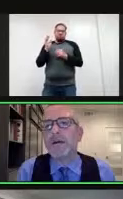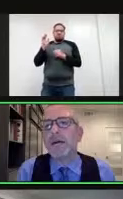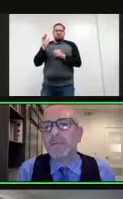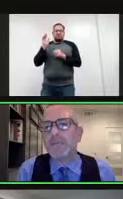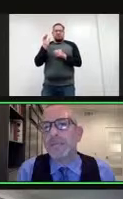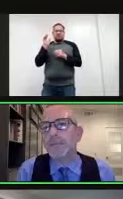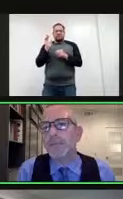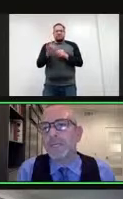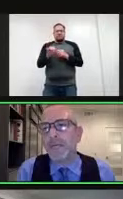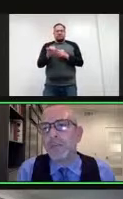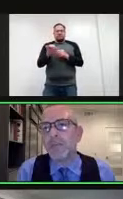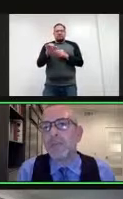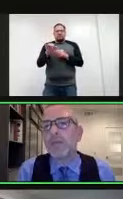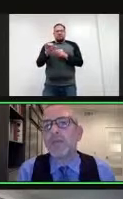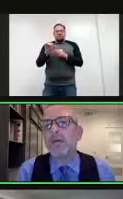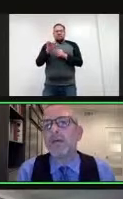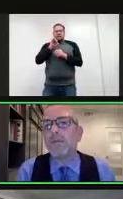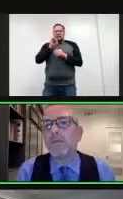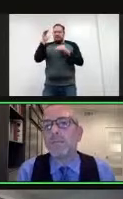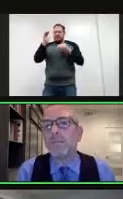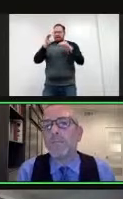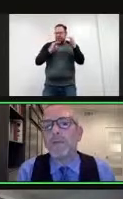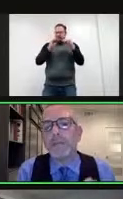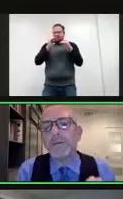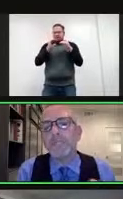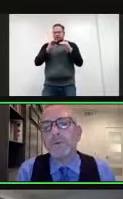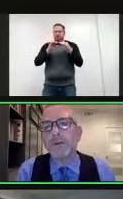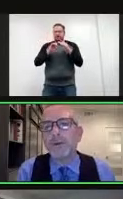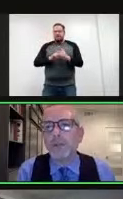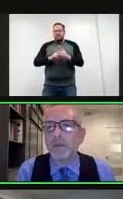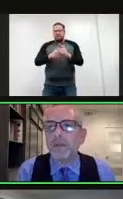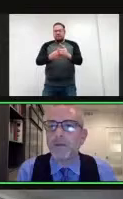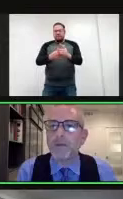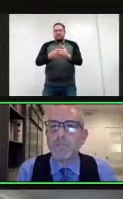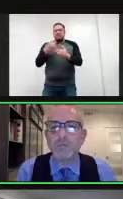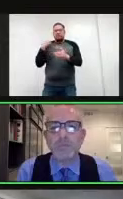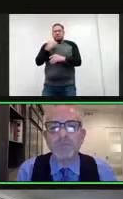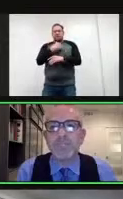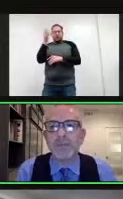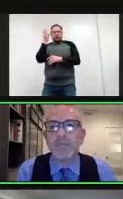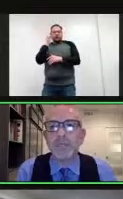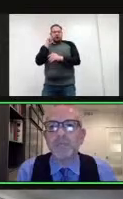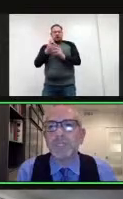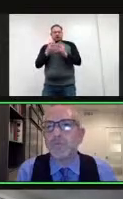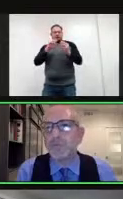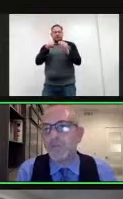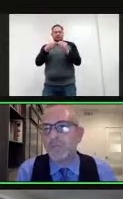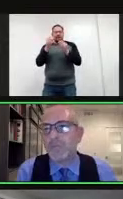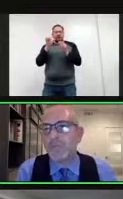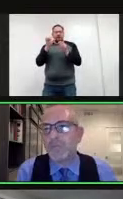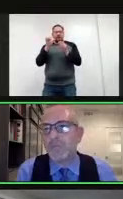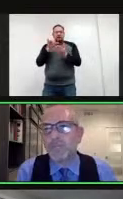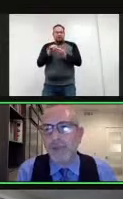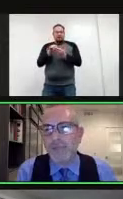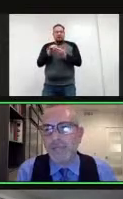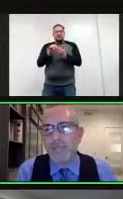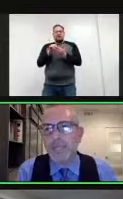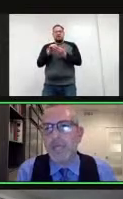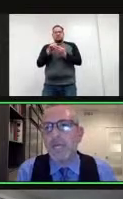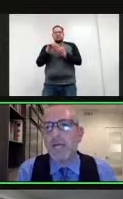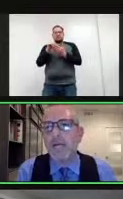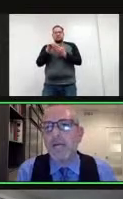a uneven implementation. One of the areas where we heard a lot about that was with respect to restorative justice